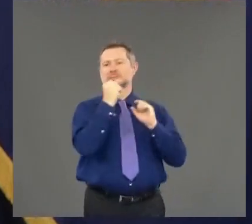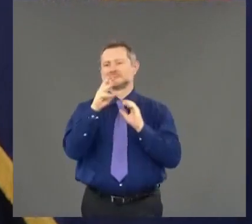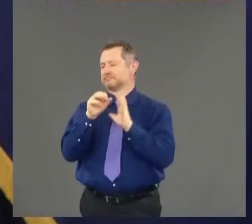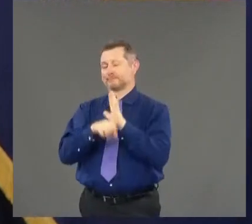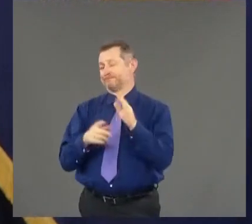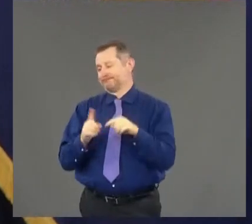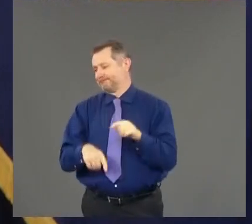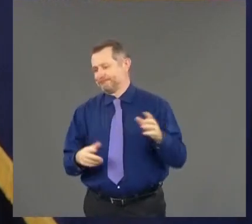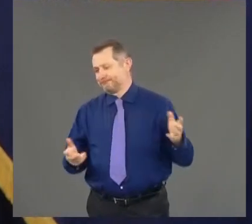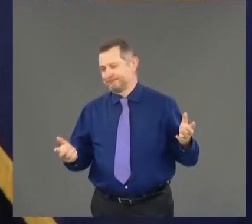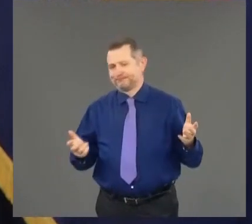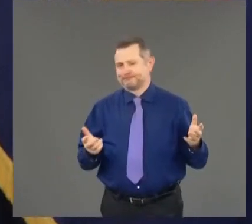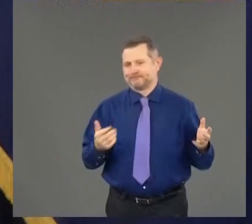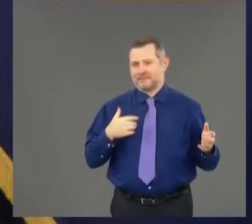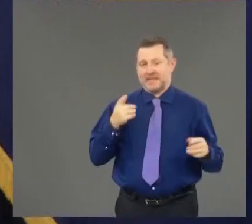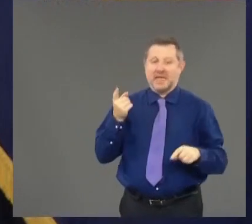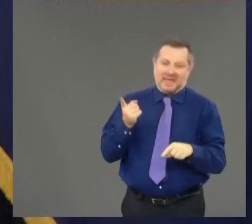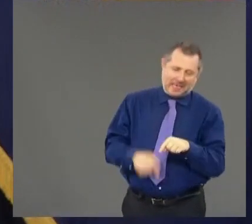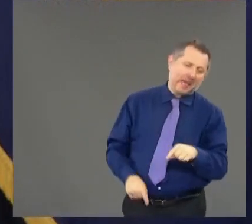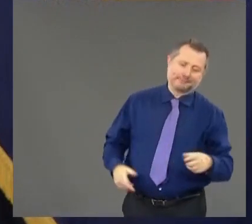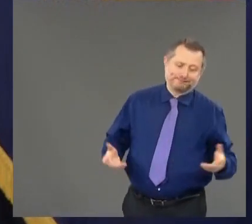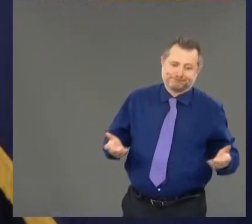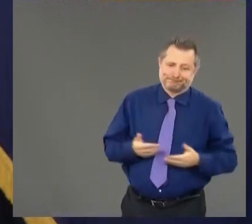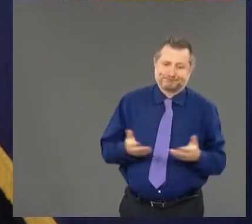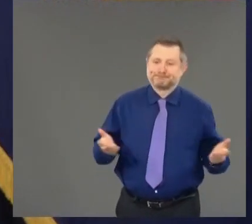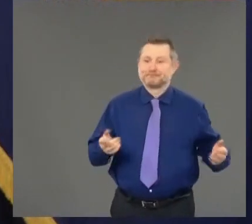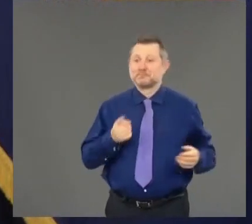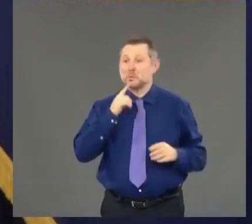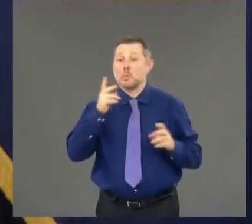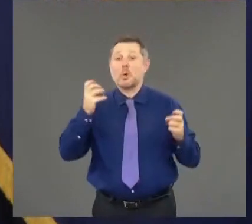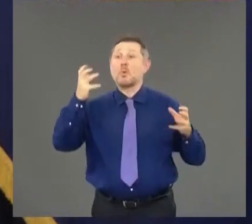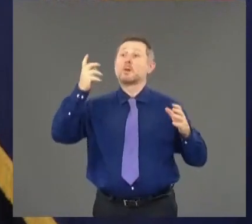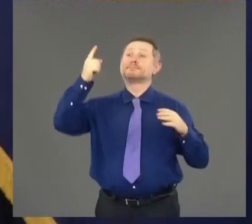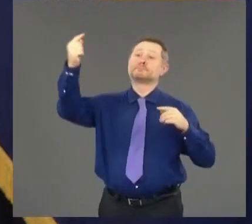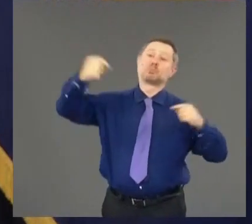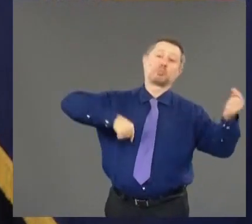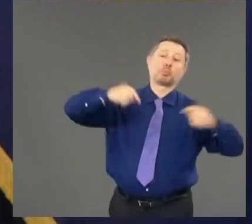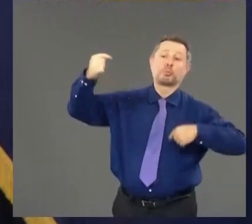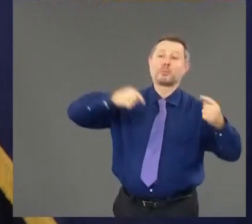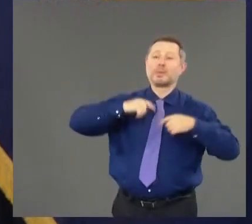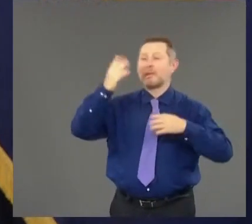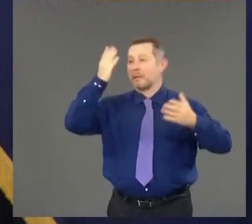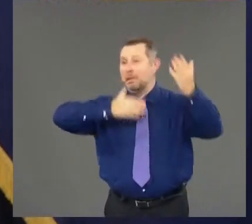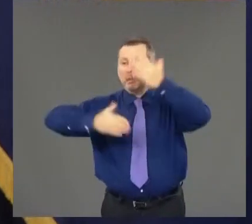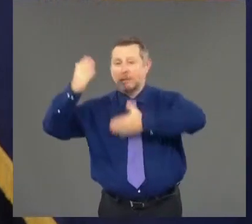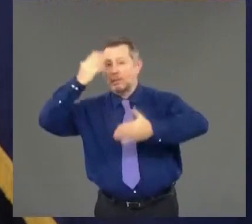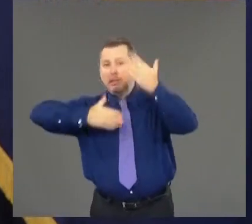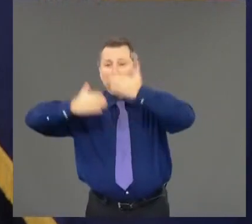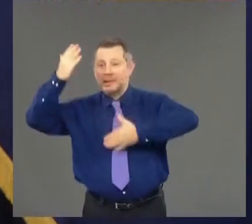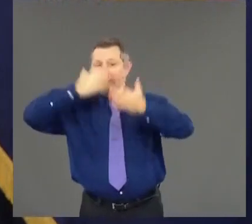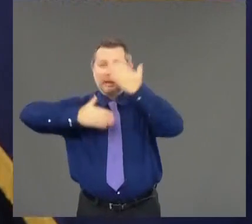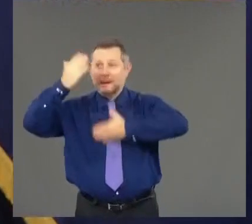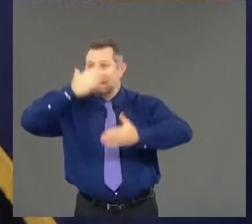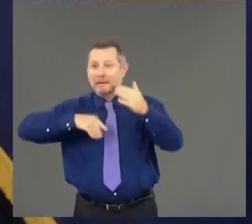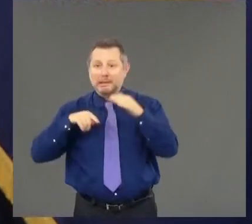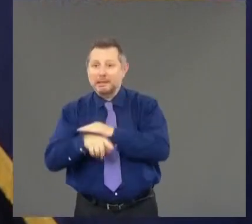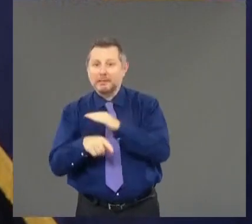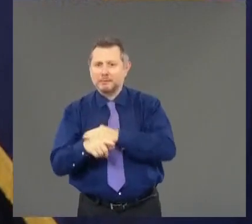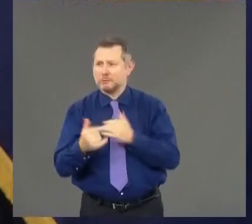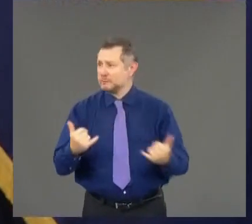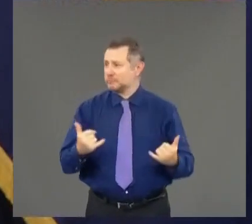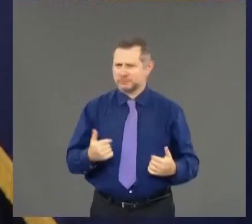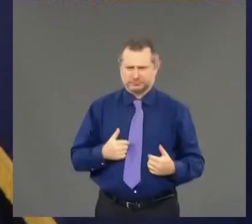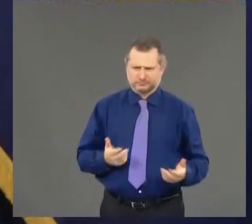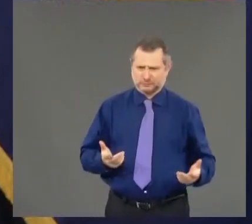keep people who want to come in illegally from coming in right now. If you want to really come into the